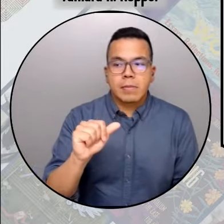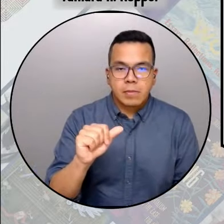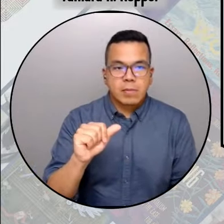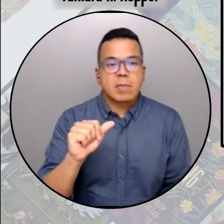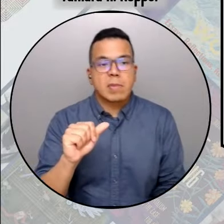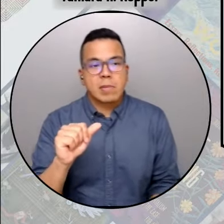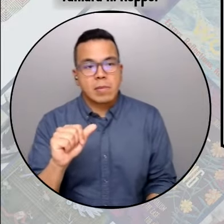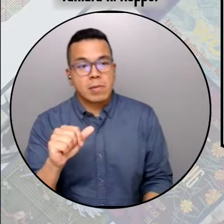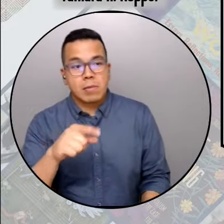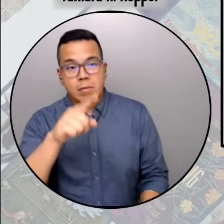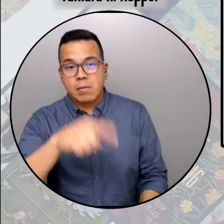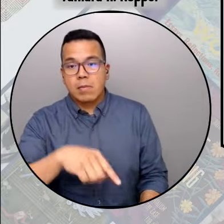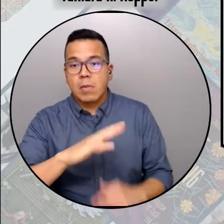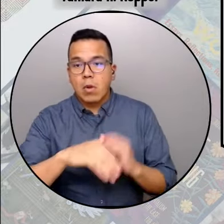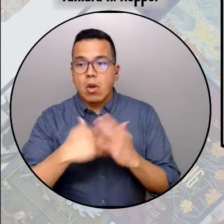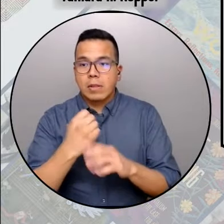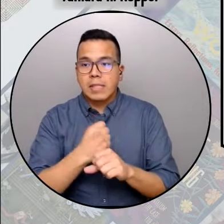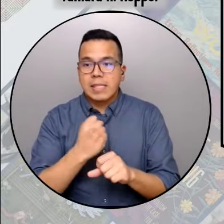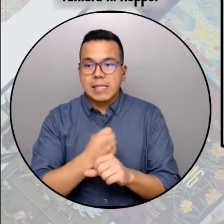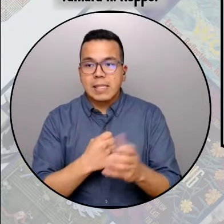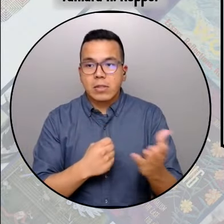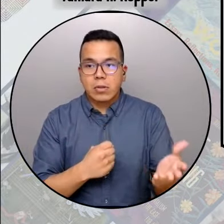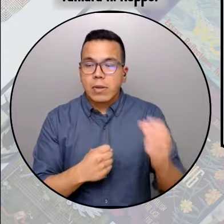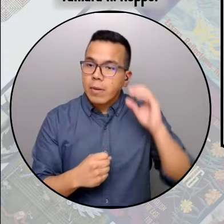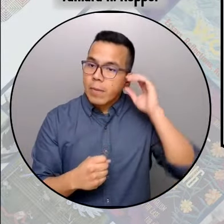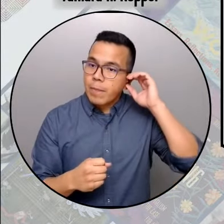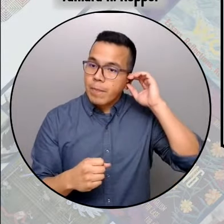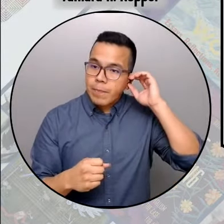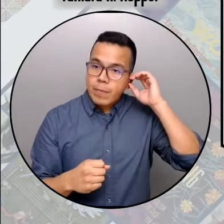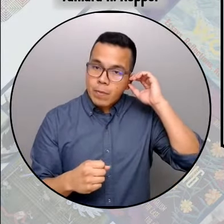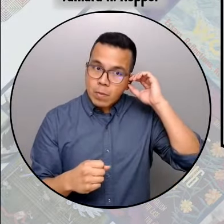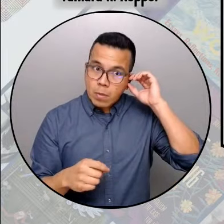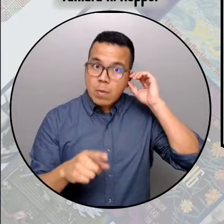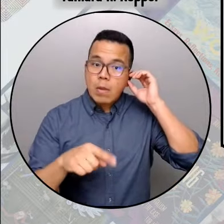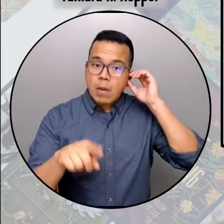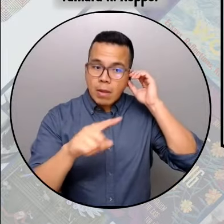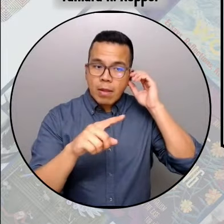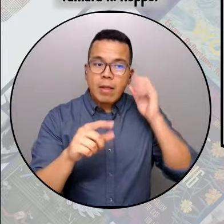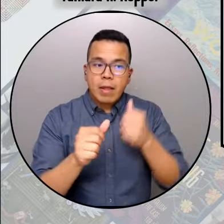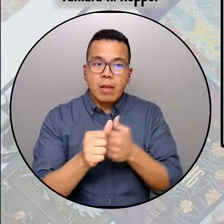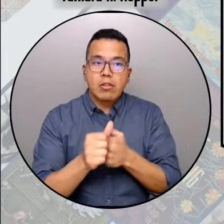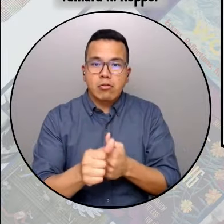removals. They track removals versus returns.